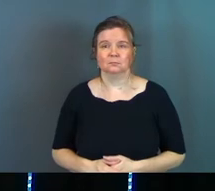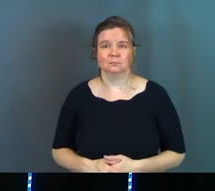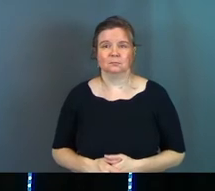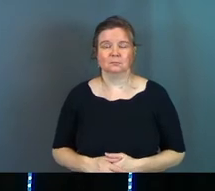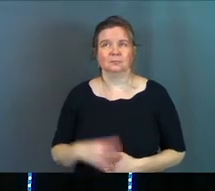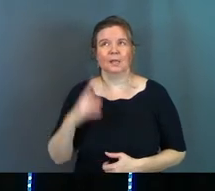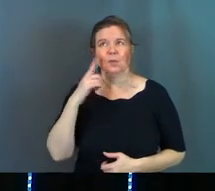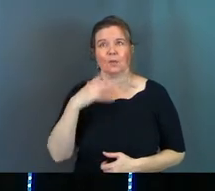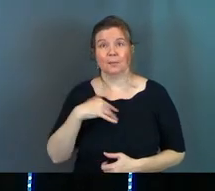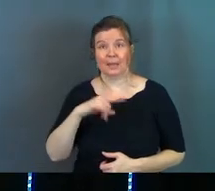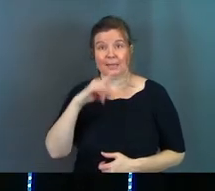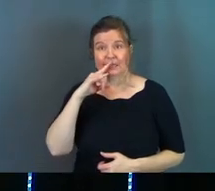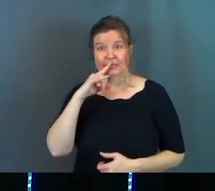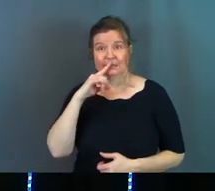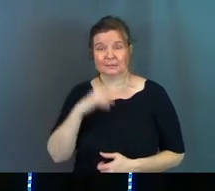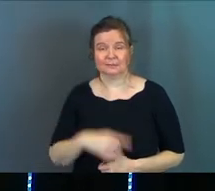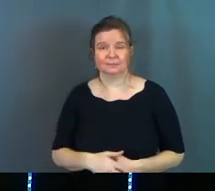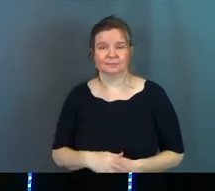I was thinking about my kids